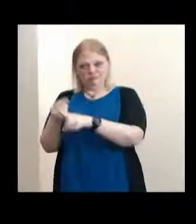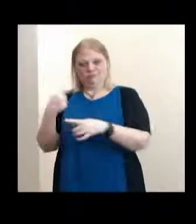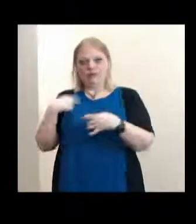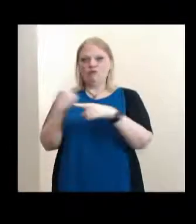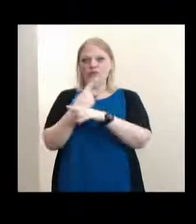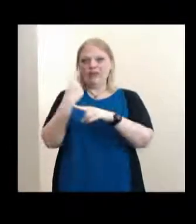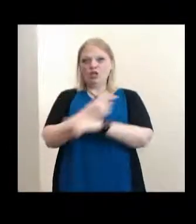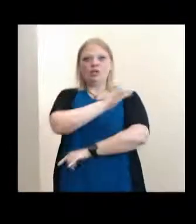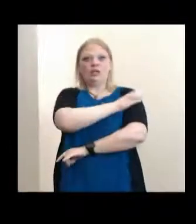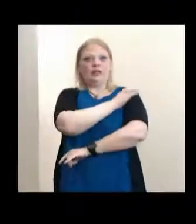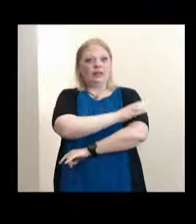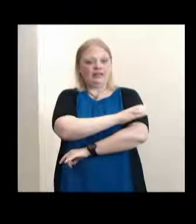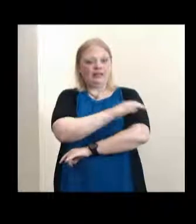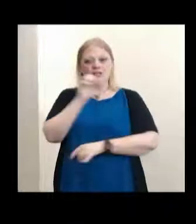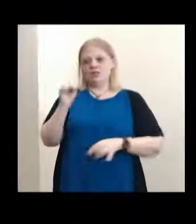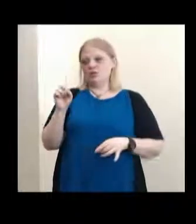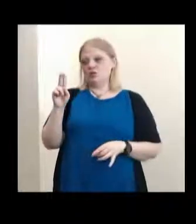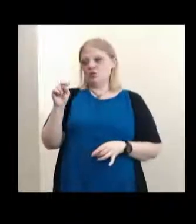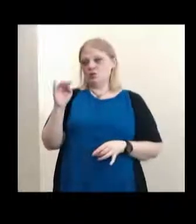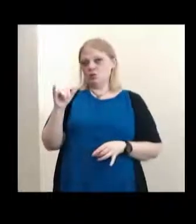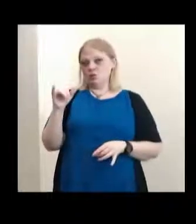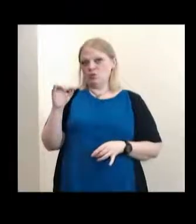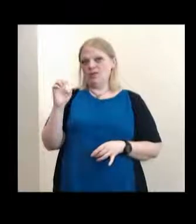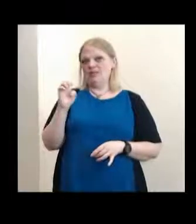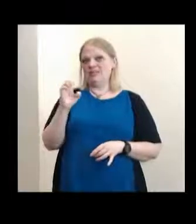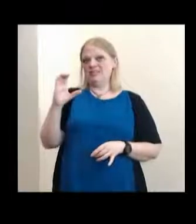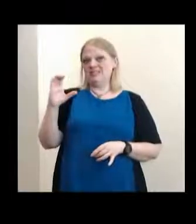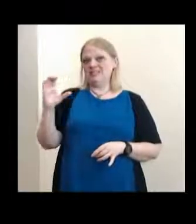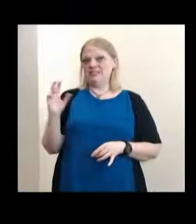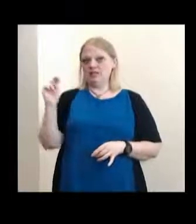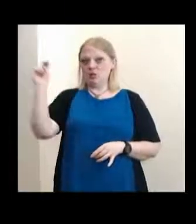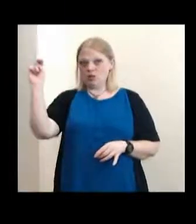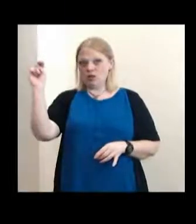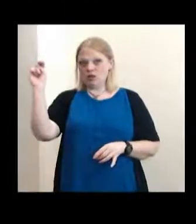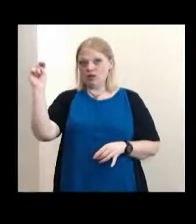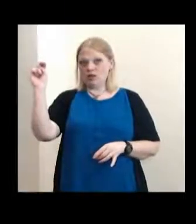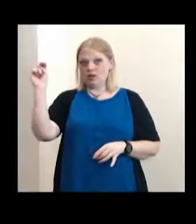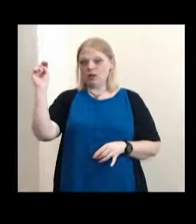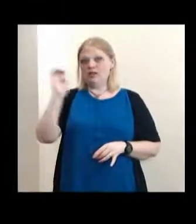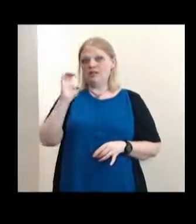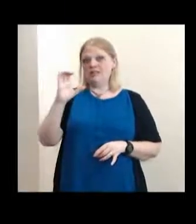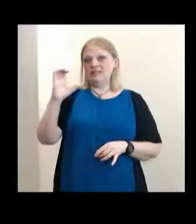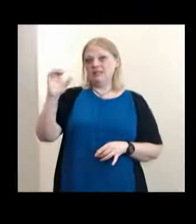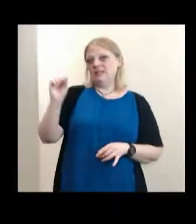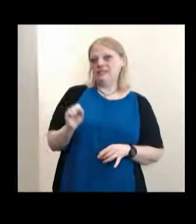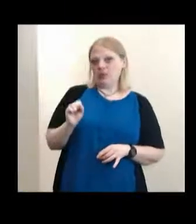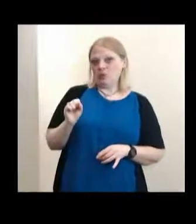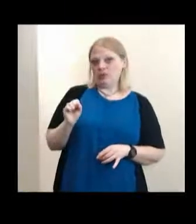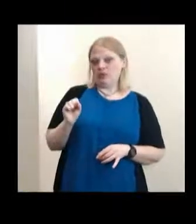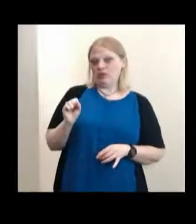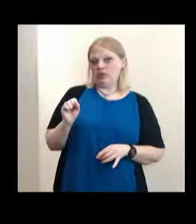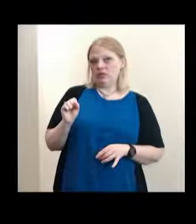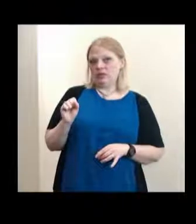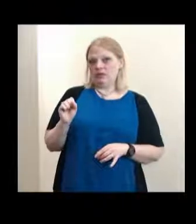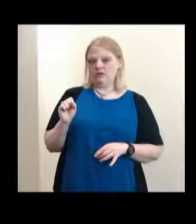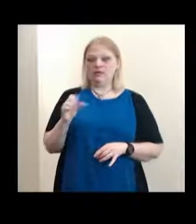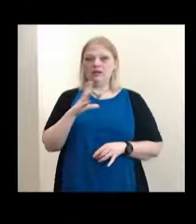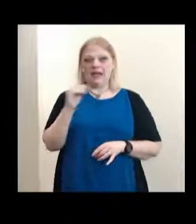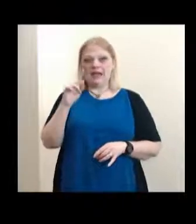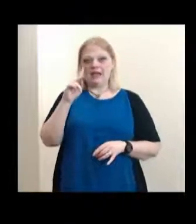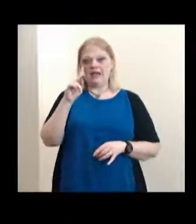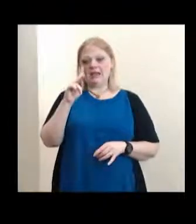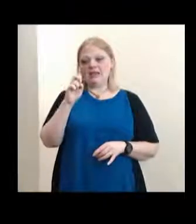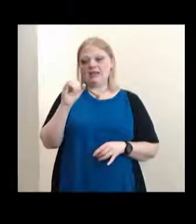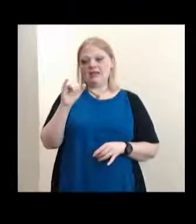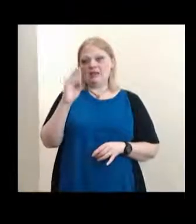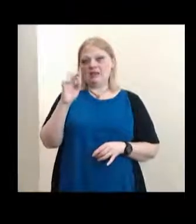regular clinics at SUNY Erie Community College North and SUNY Erie Community College South campuses and the Key Bank